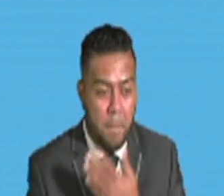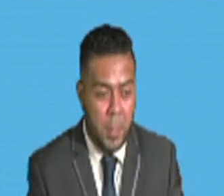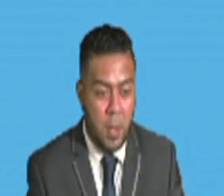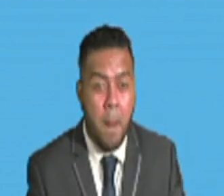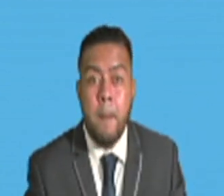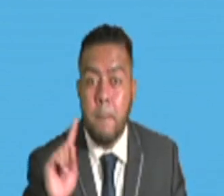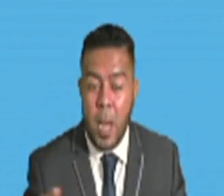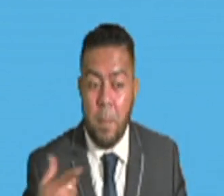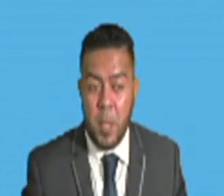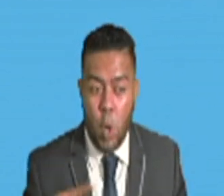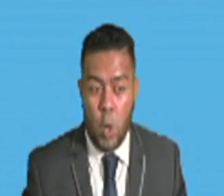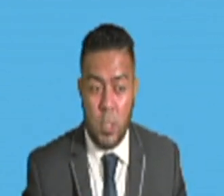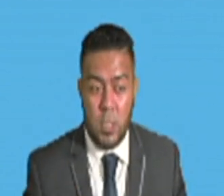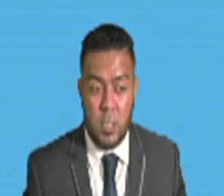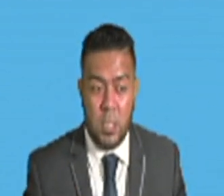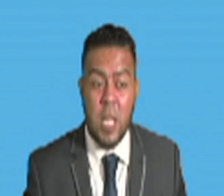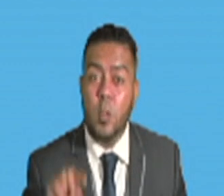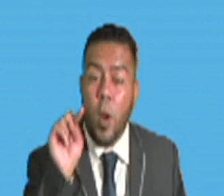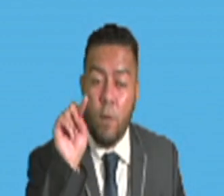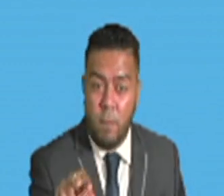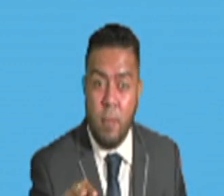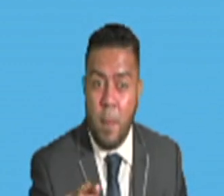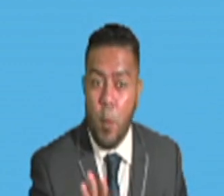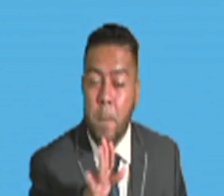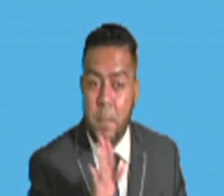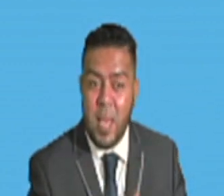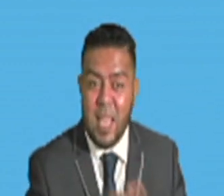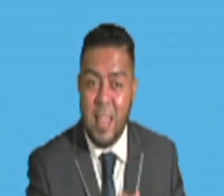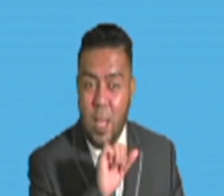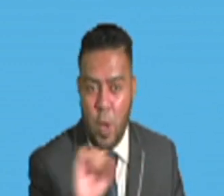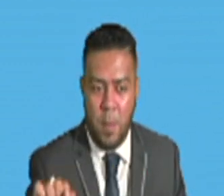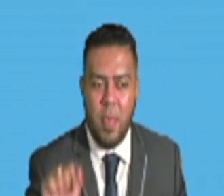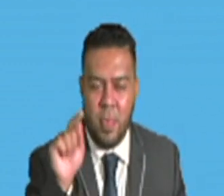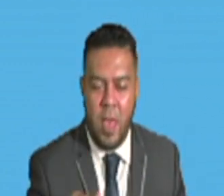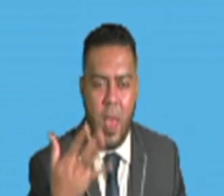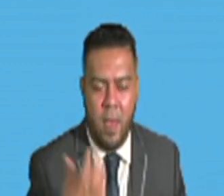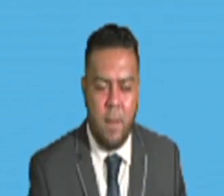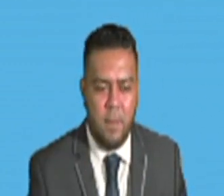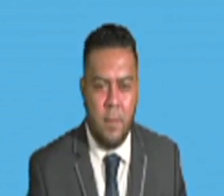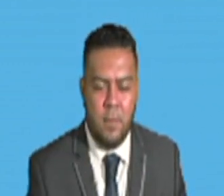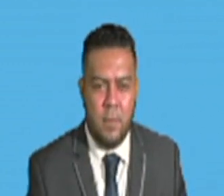But because now it's one of them who's making the comment, they have, Mr. Speaker,